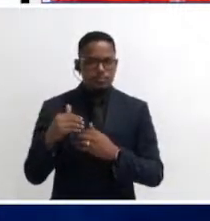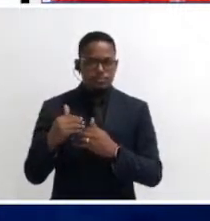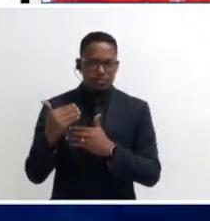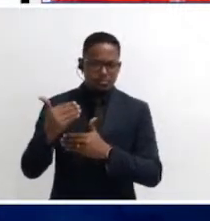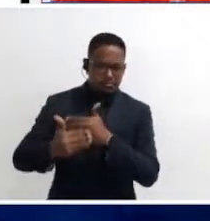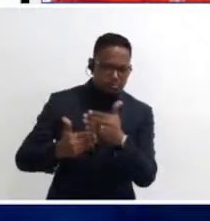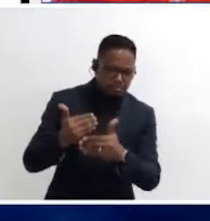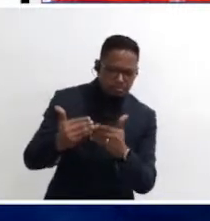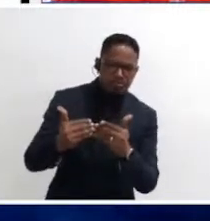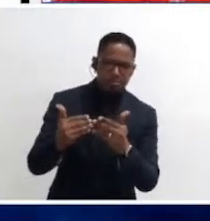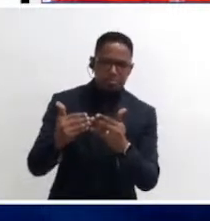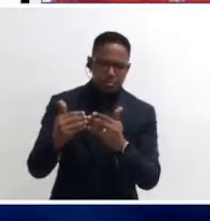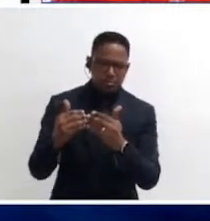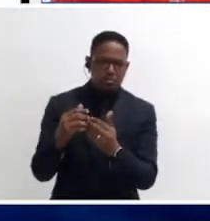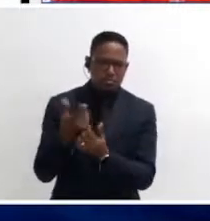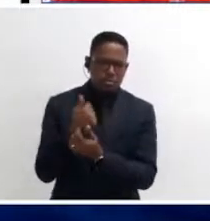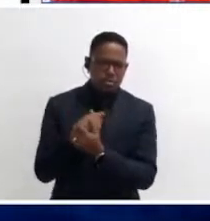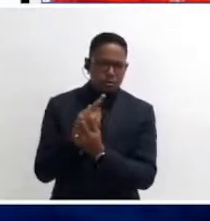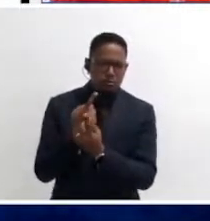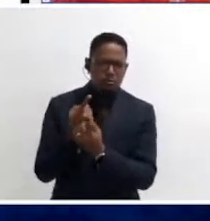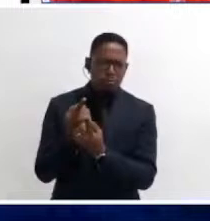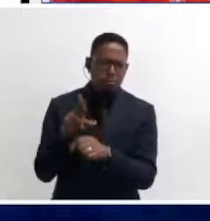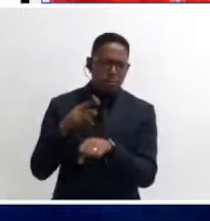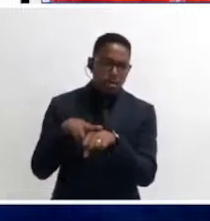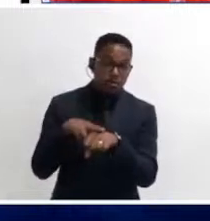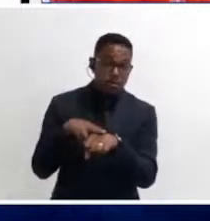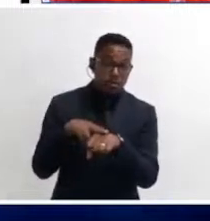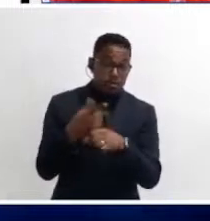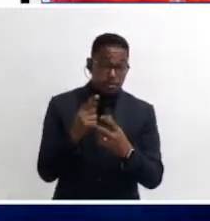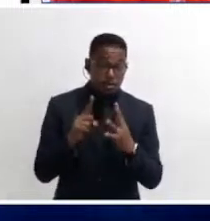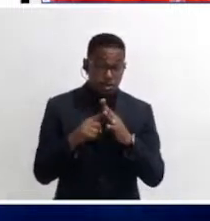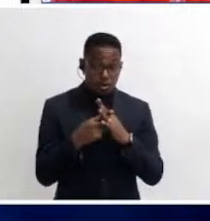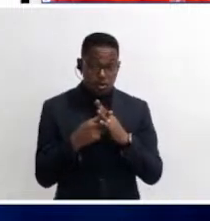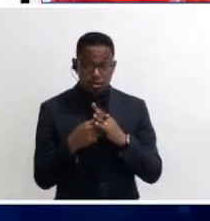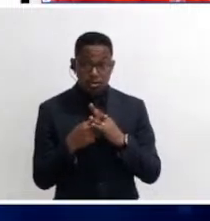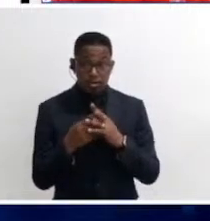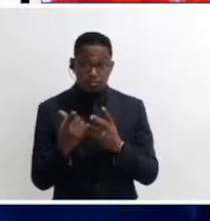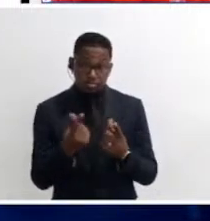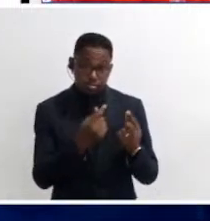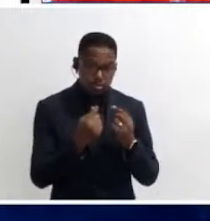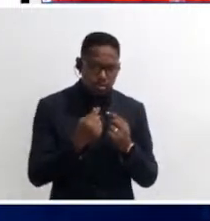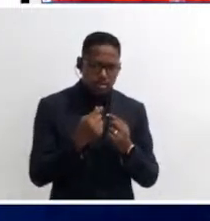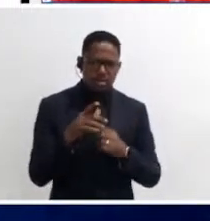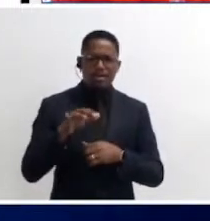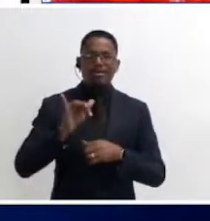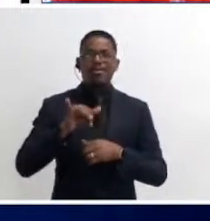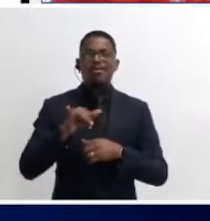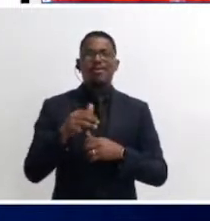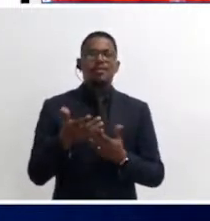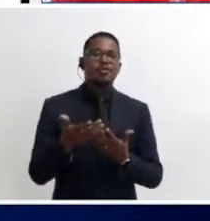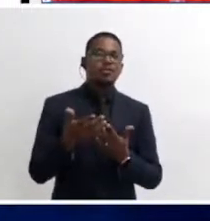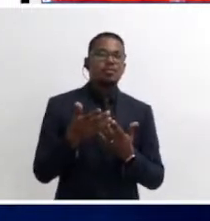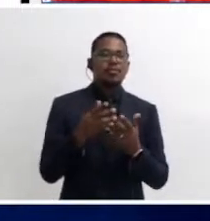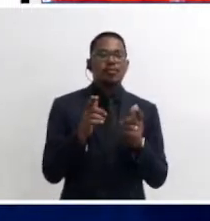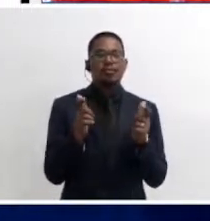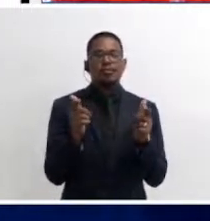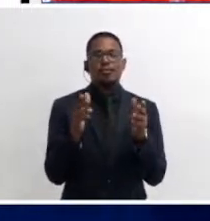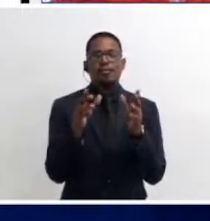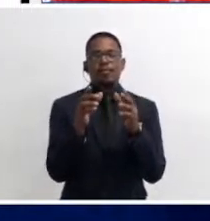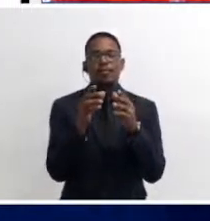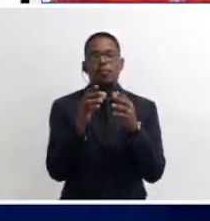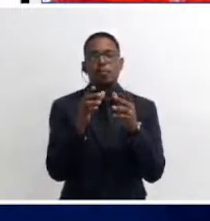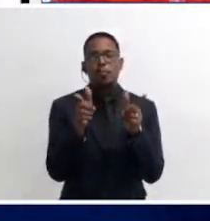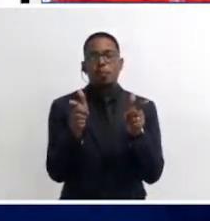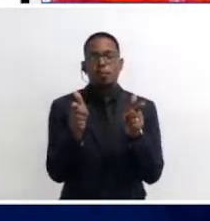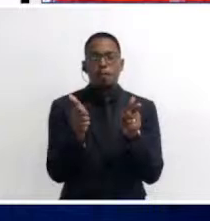thinned chips. There was really no need. Everything was going into a computer that was large size, but now with cell